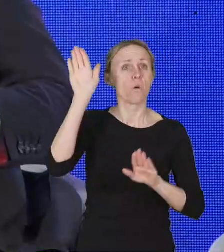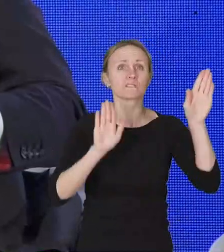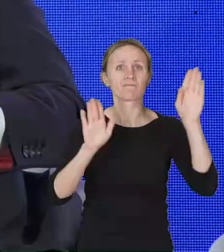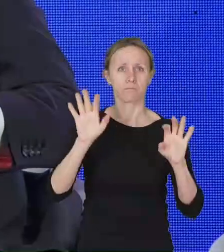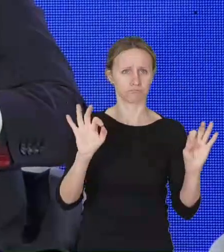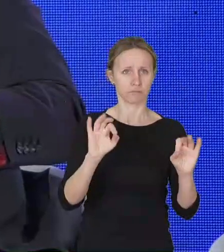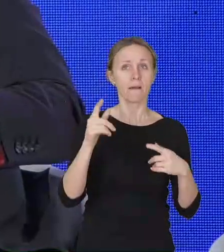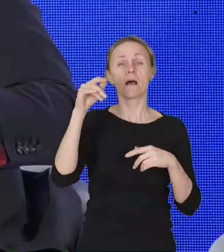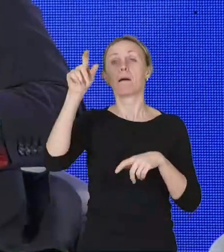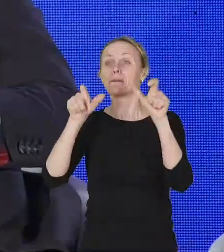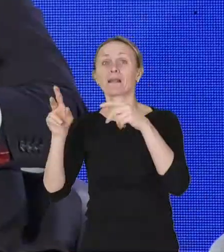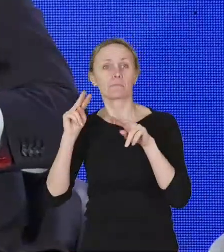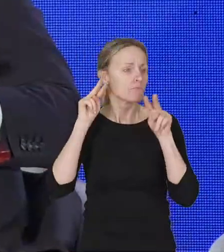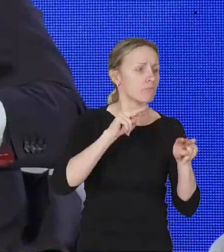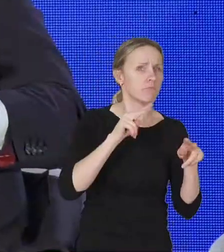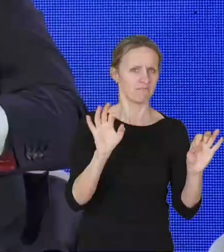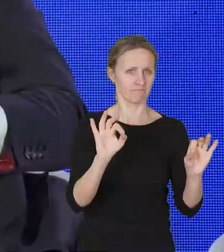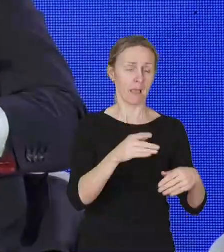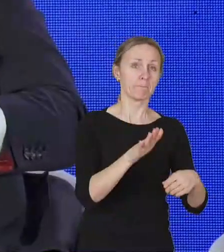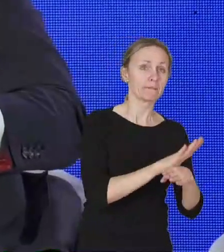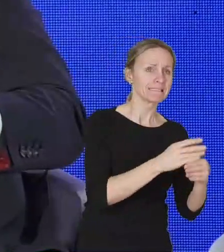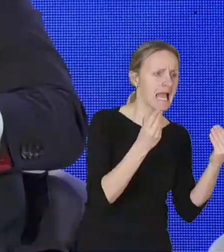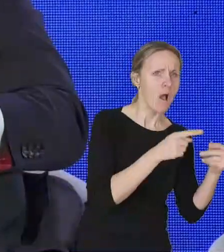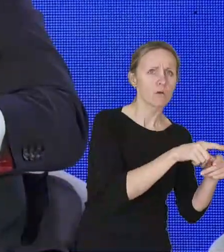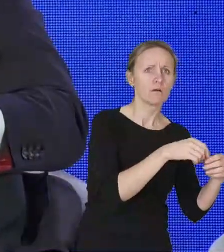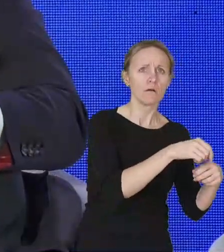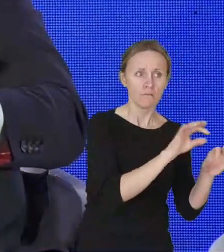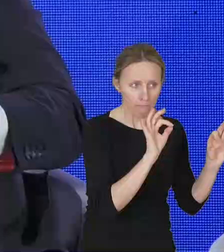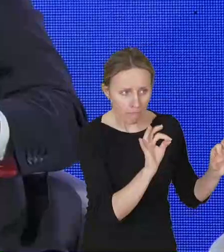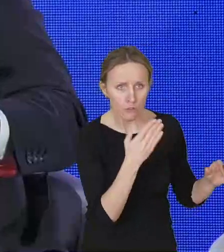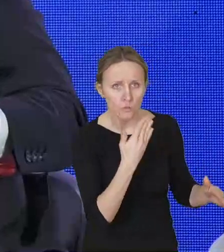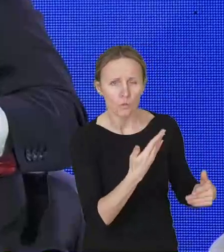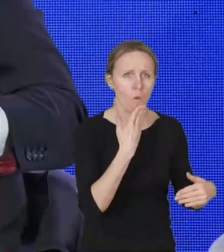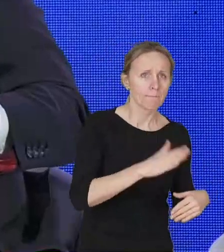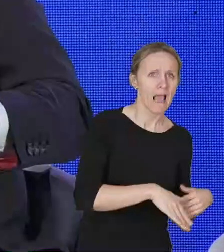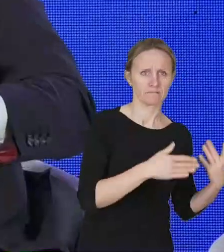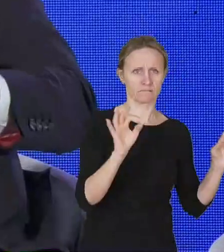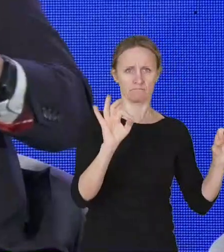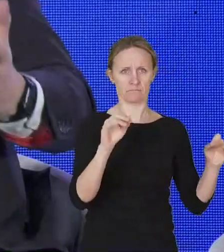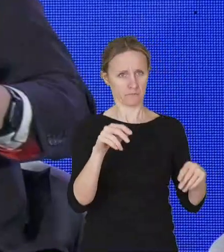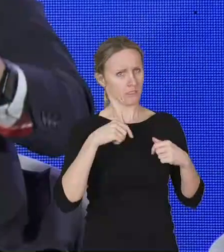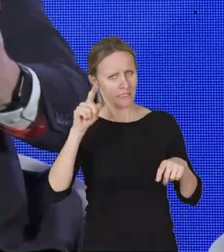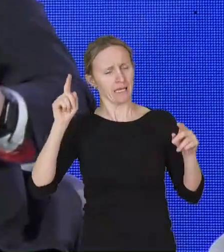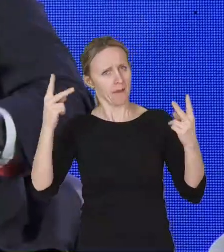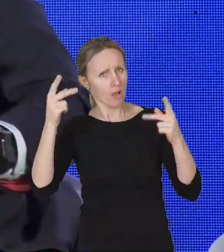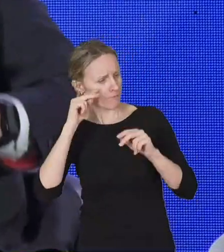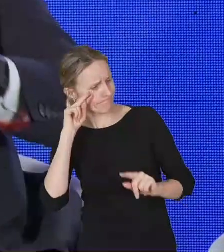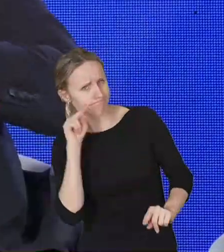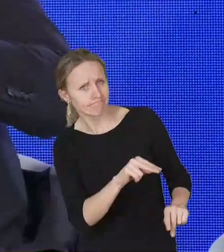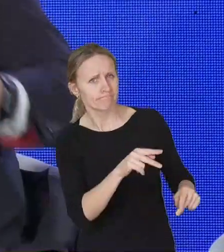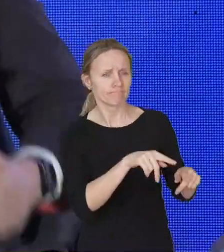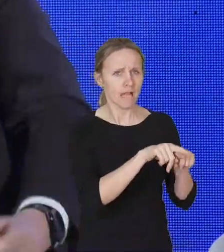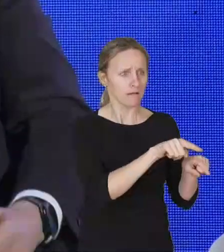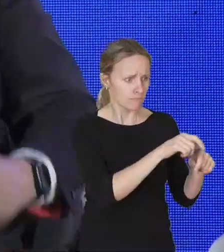view on capacity building, and I think this is the most important what we need to do. And capacity building can also